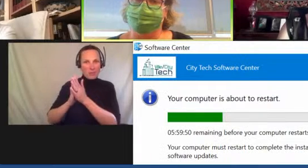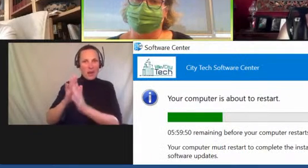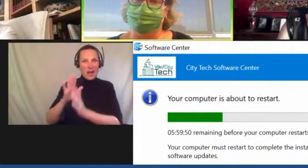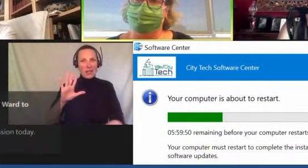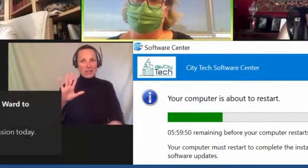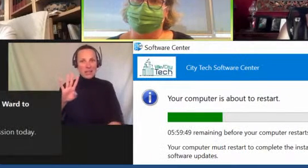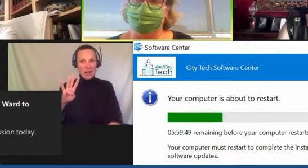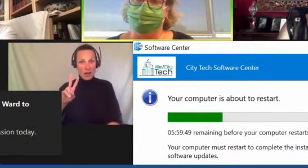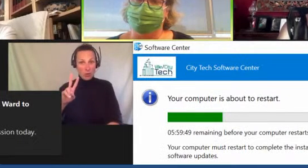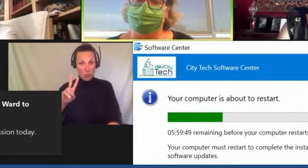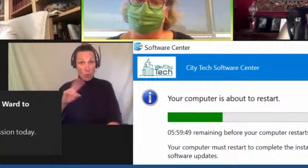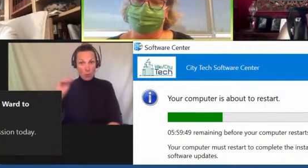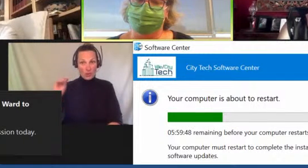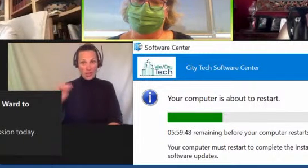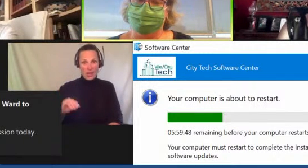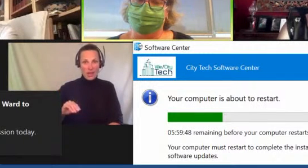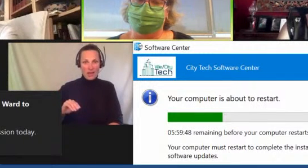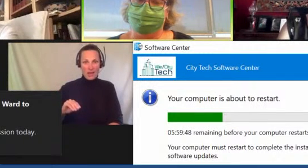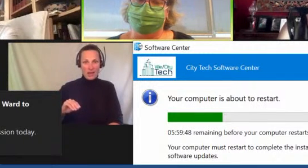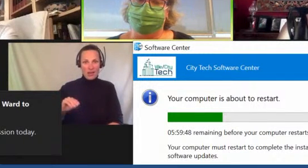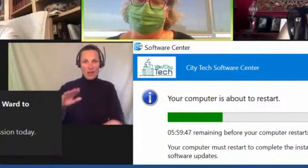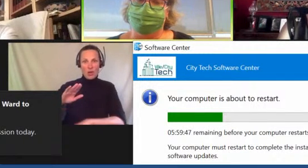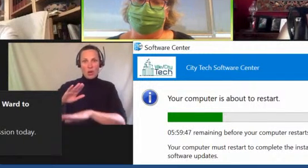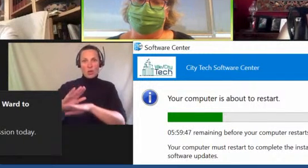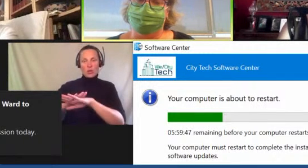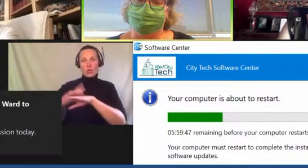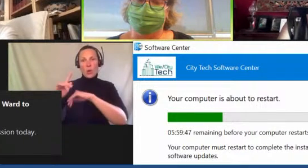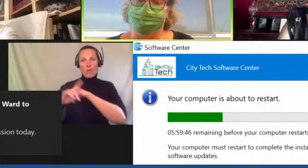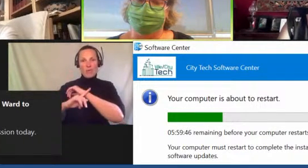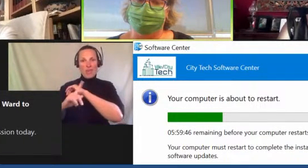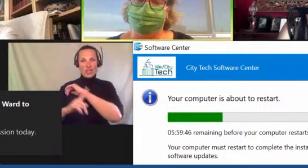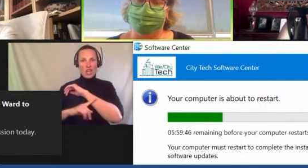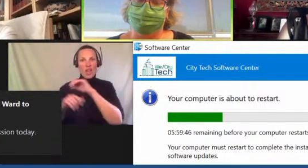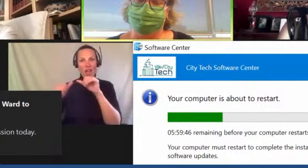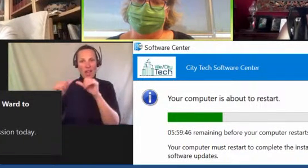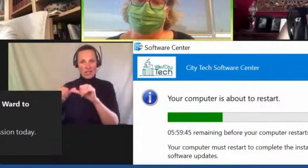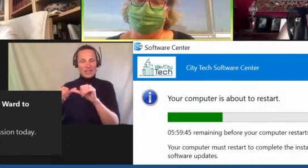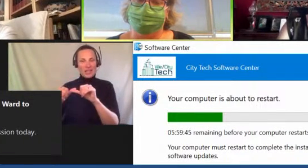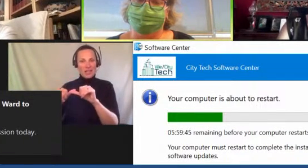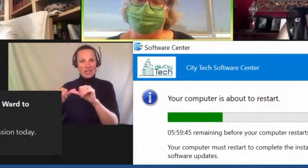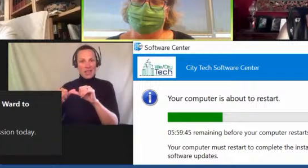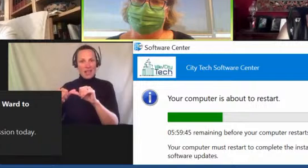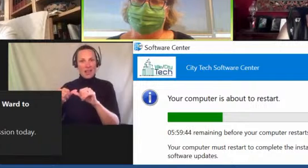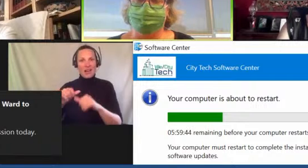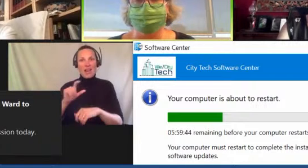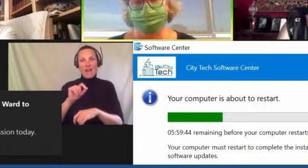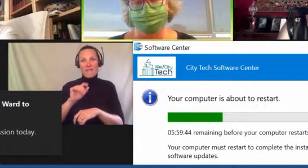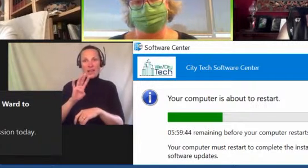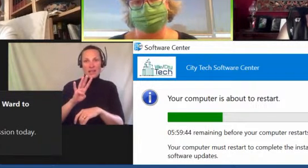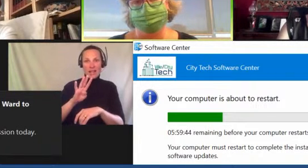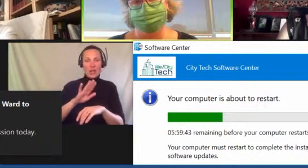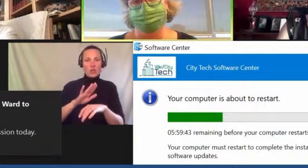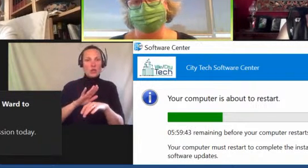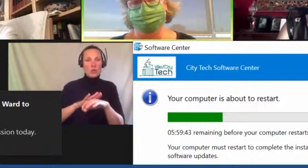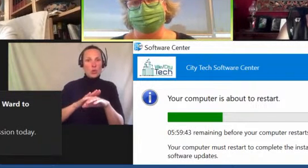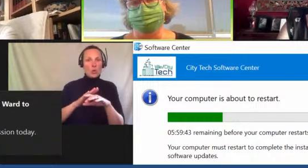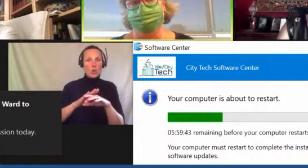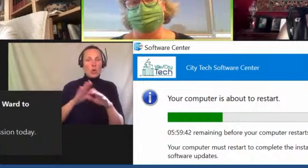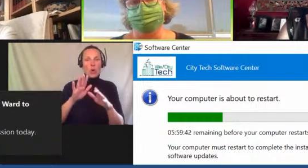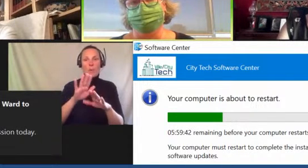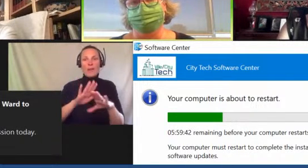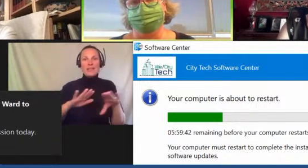organics diversion in the overall diversion in the multi-residential sector. So last year we did